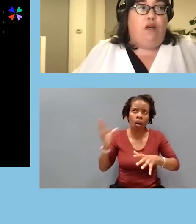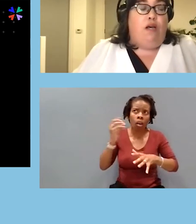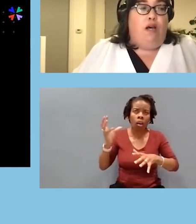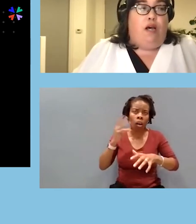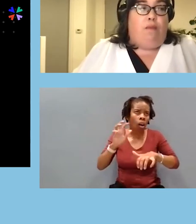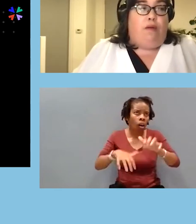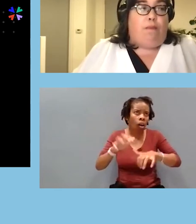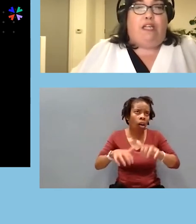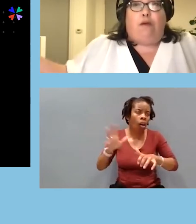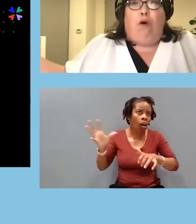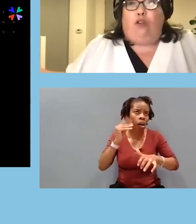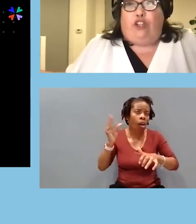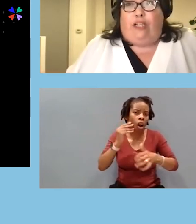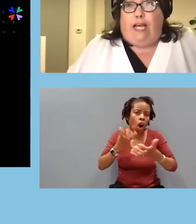of